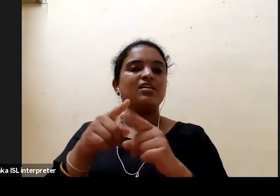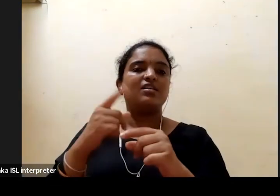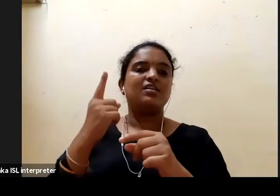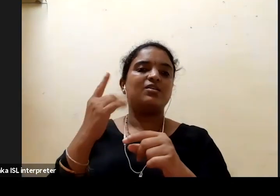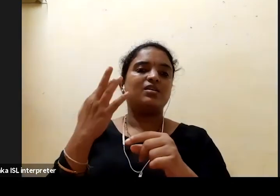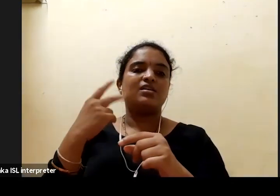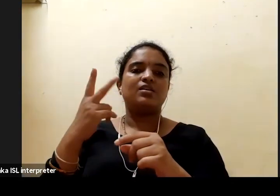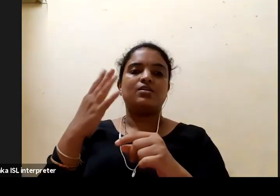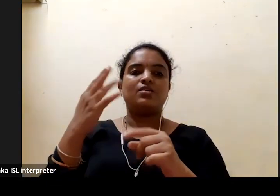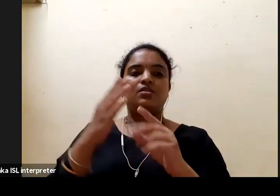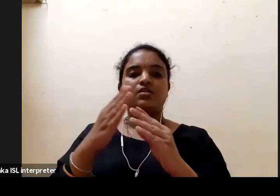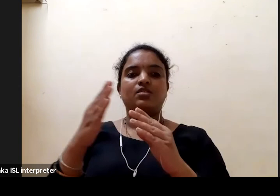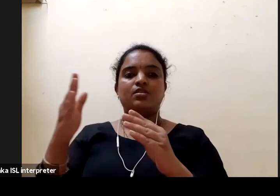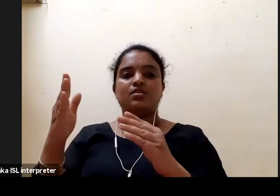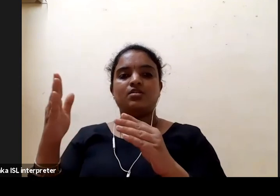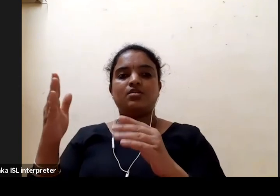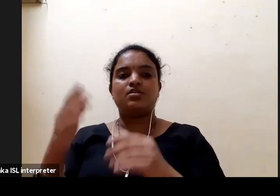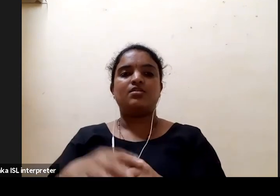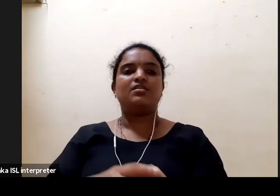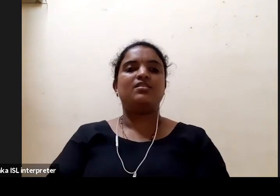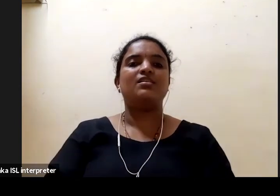two, and then it was just taking forever.